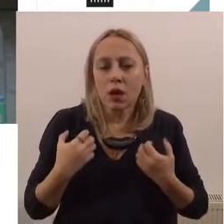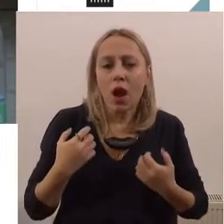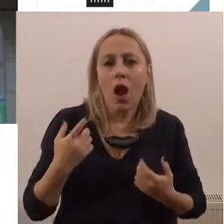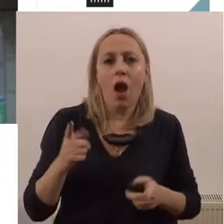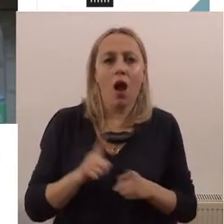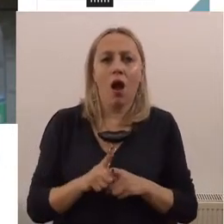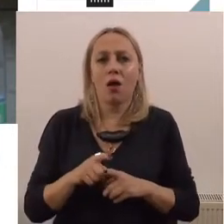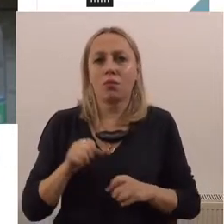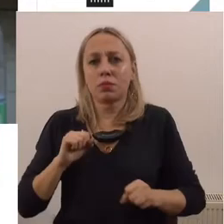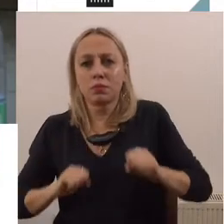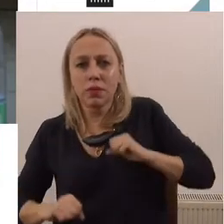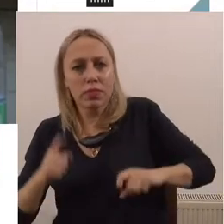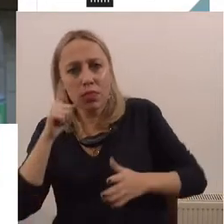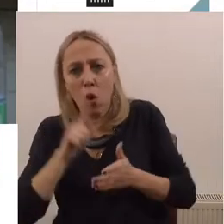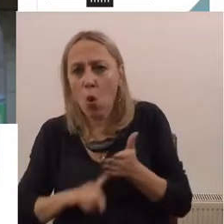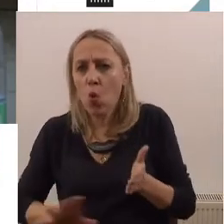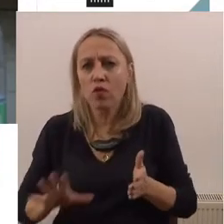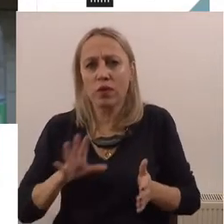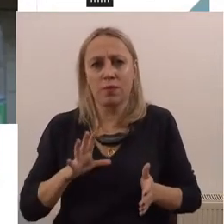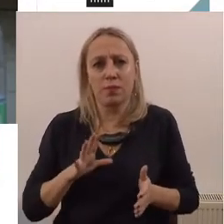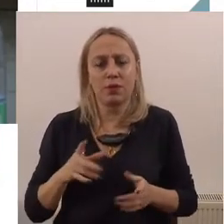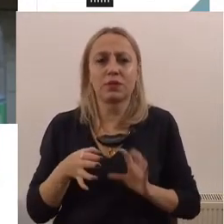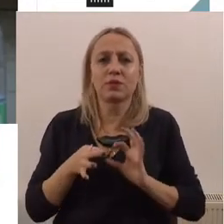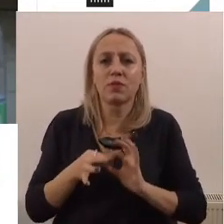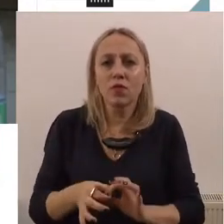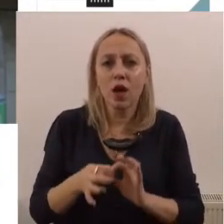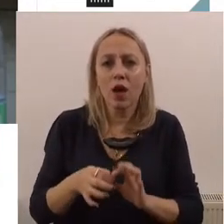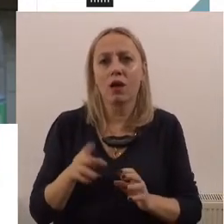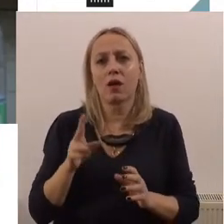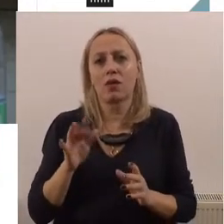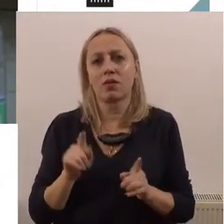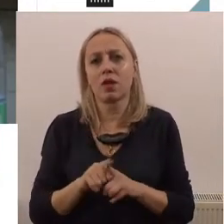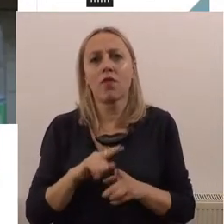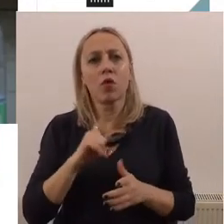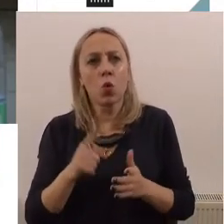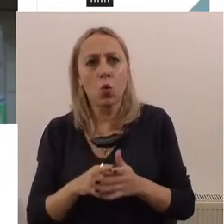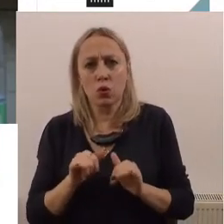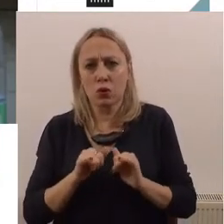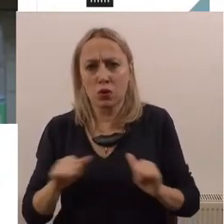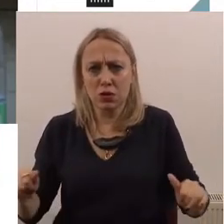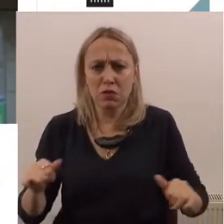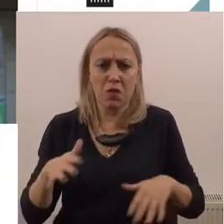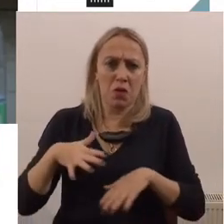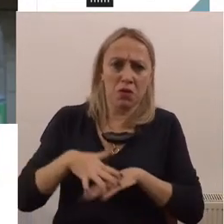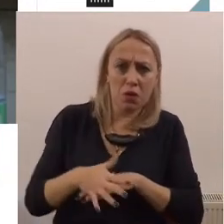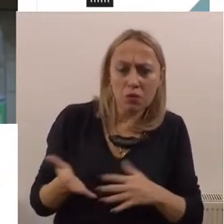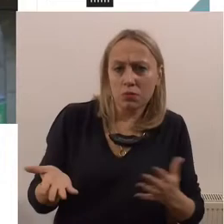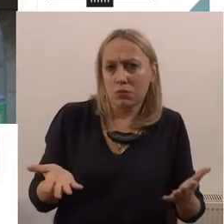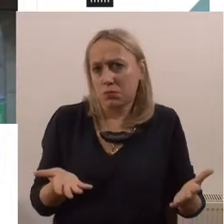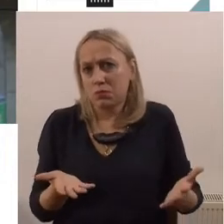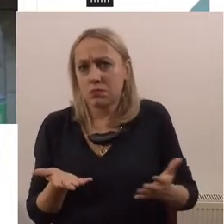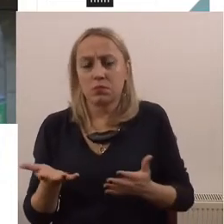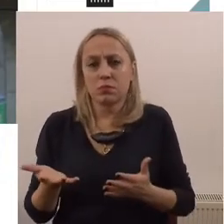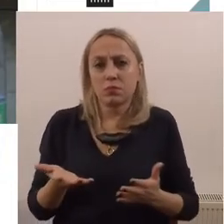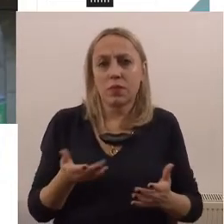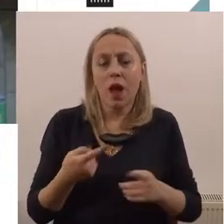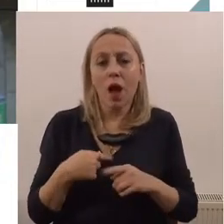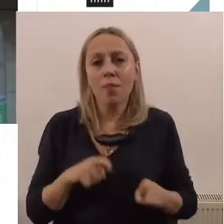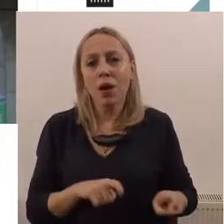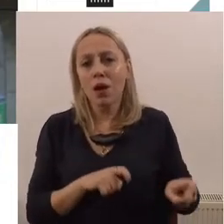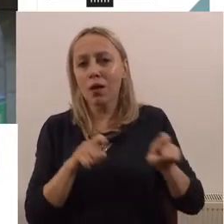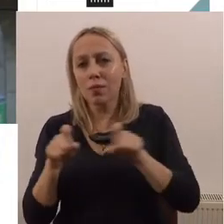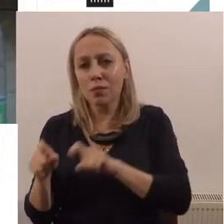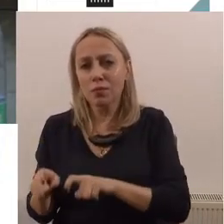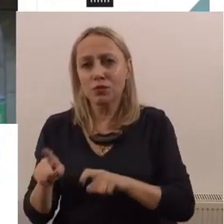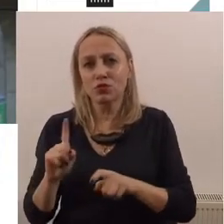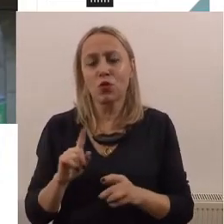very efficient, and it shows that we started when we were very unsure about the possible